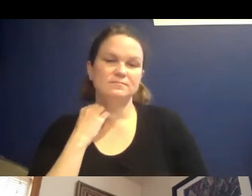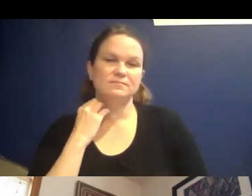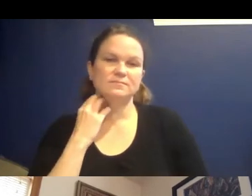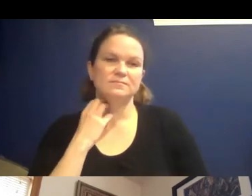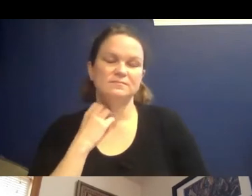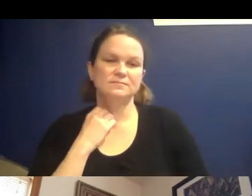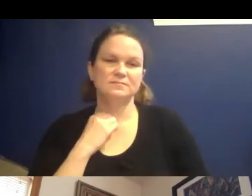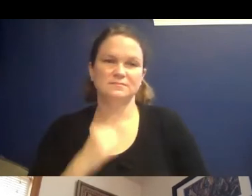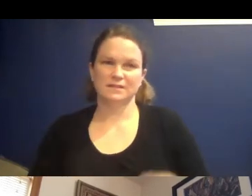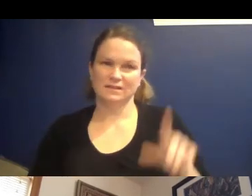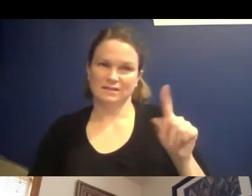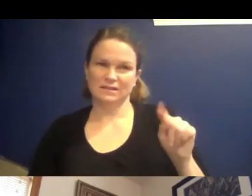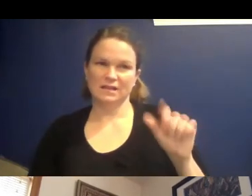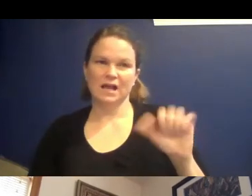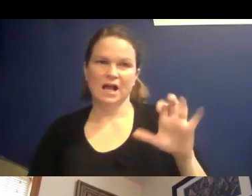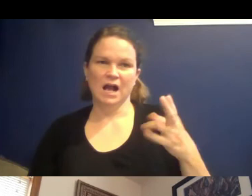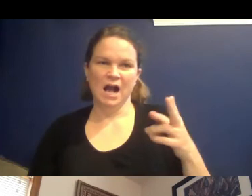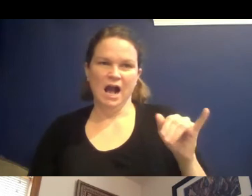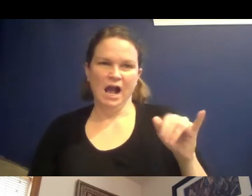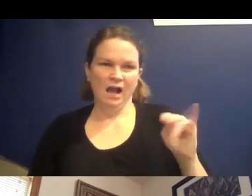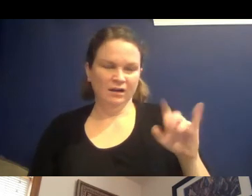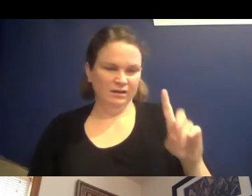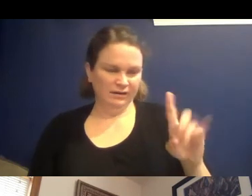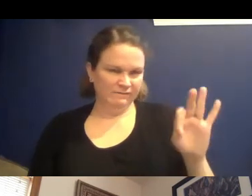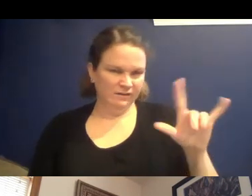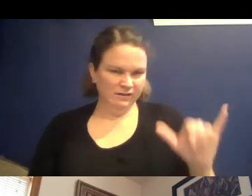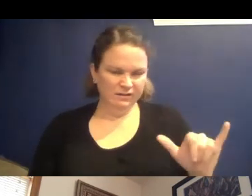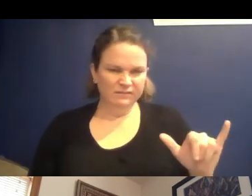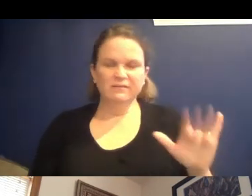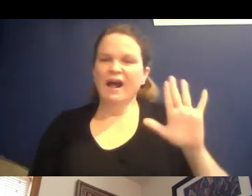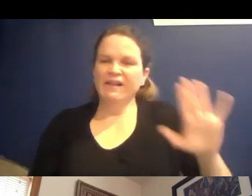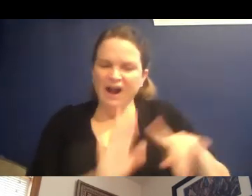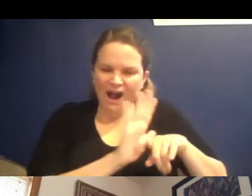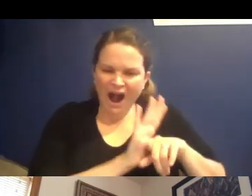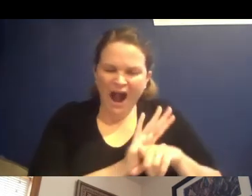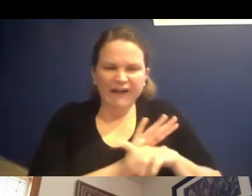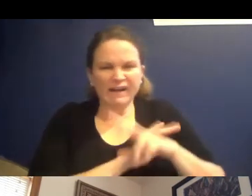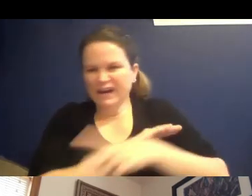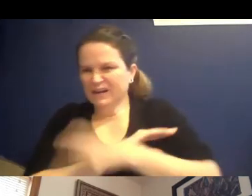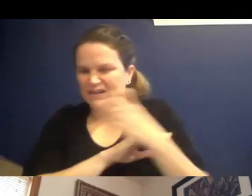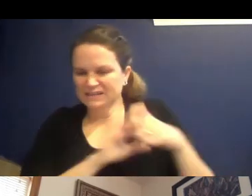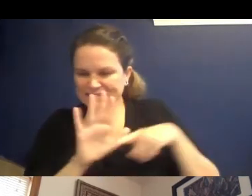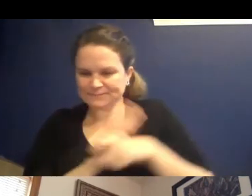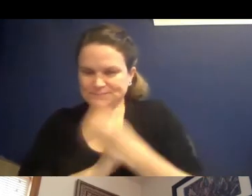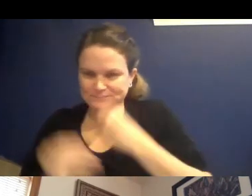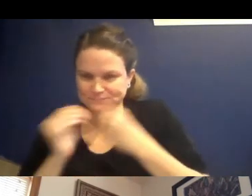So this is a tachinid fly. We talked about them. Their larvae bore into the caterpillar, eating it from the inside out.